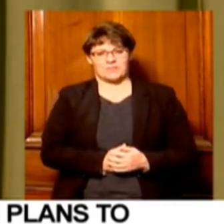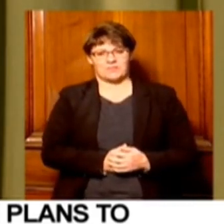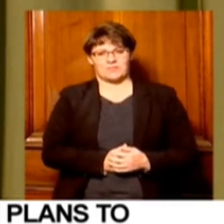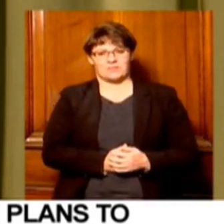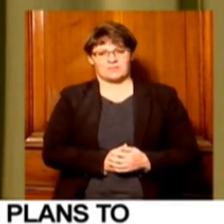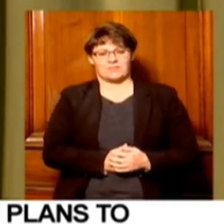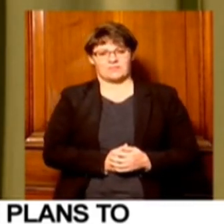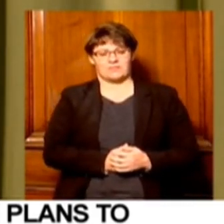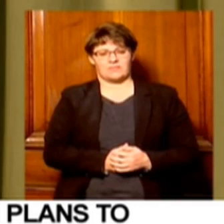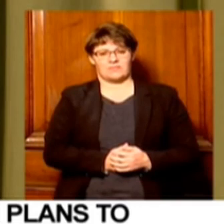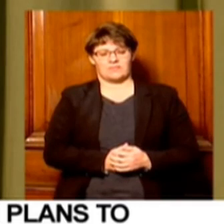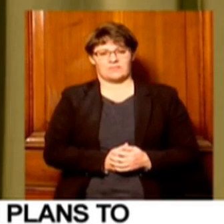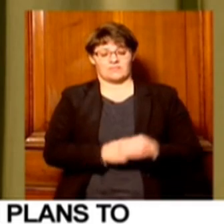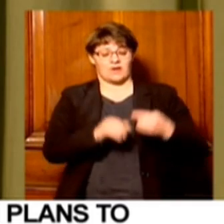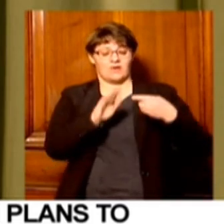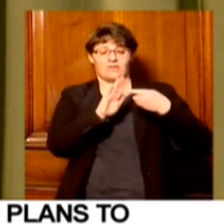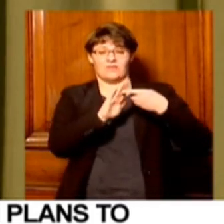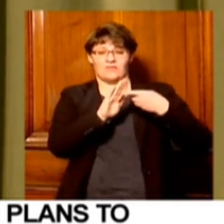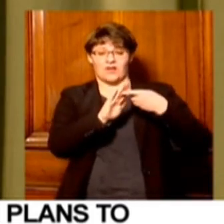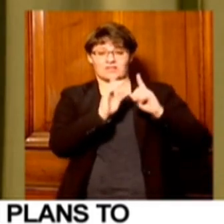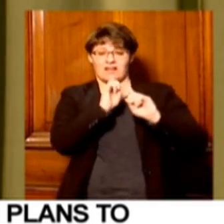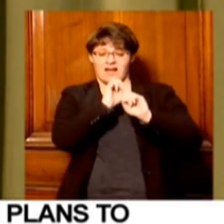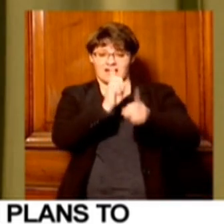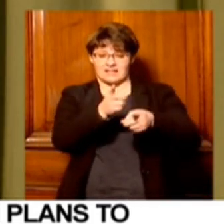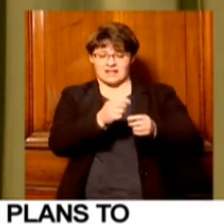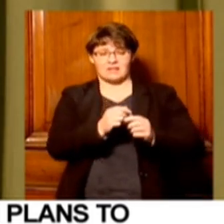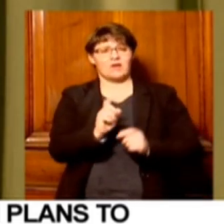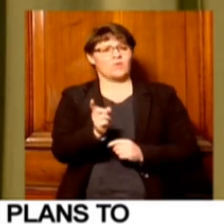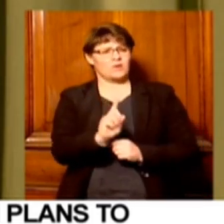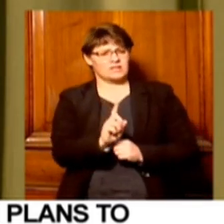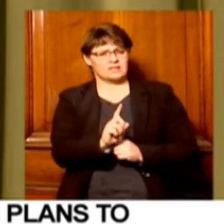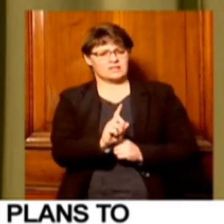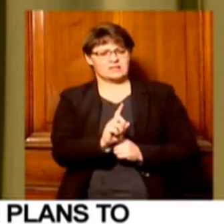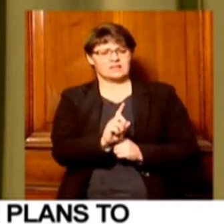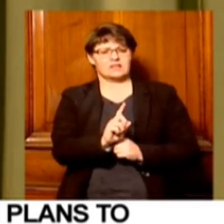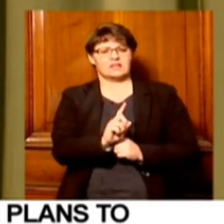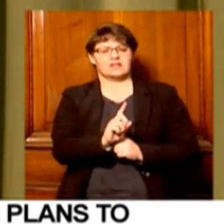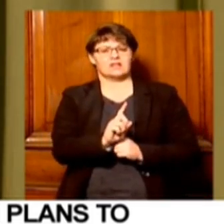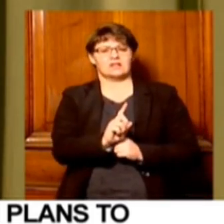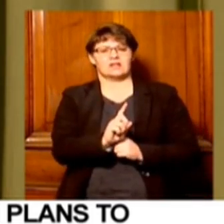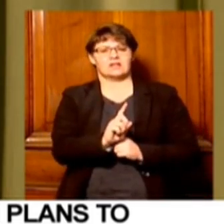The first answer is on the long distance